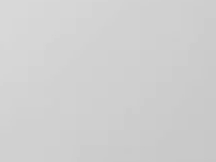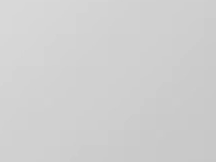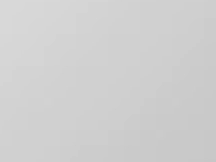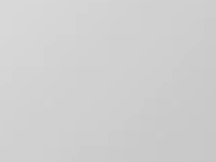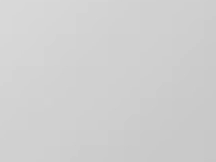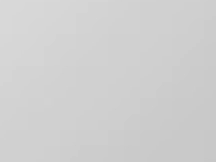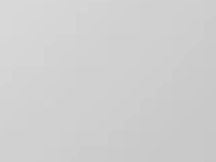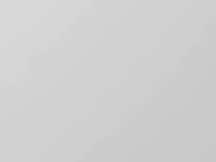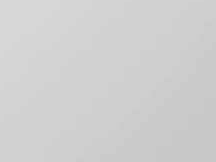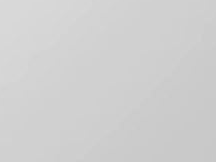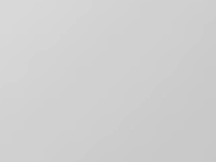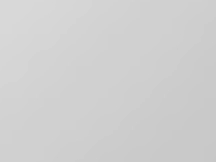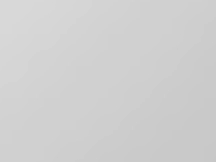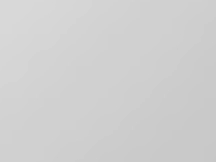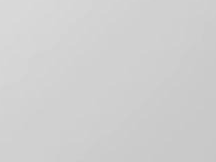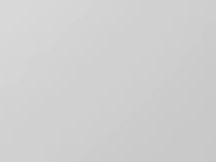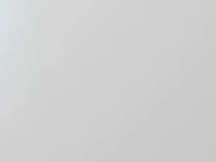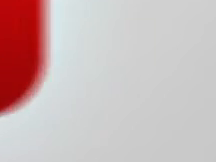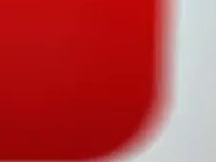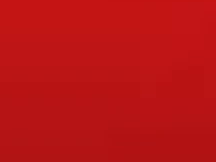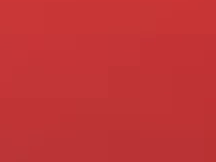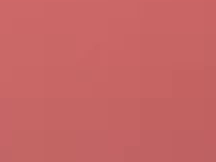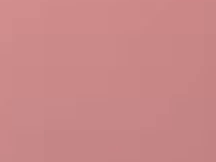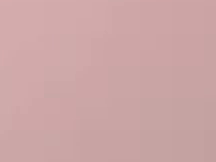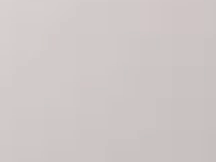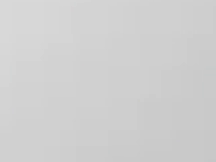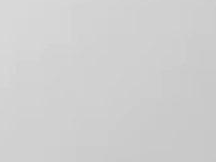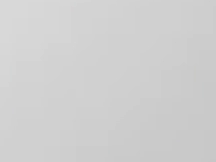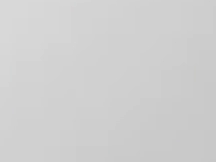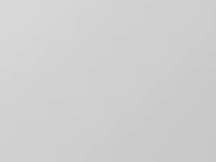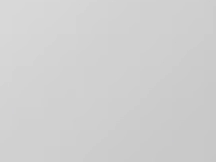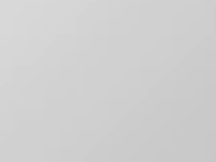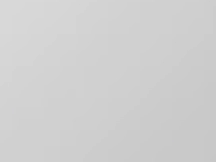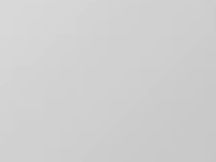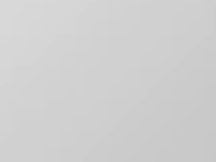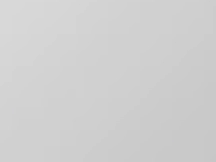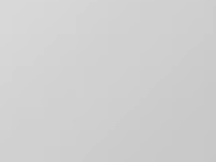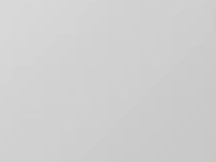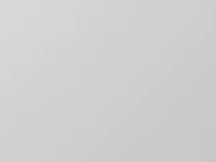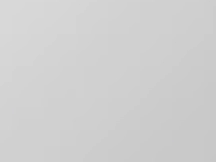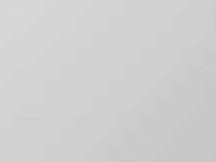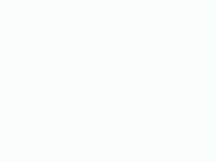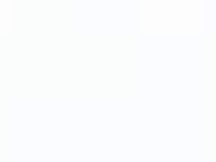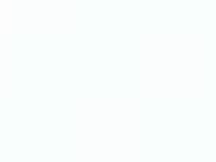You're watching TV 47, the home of untold stories.